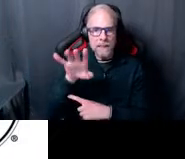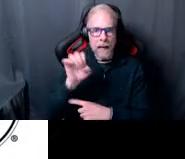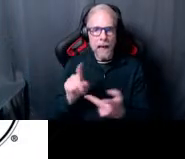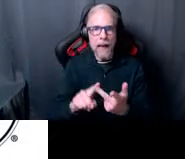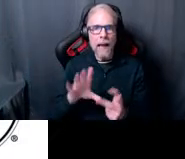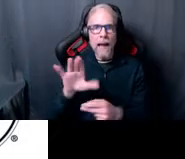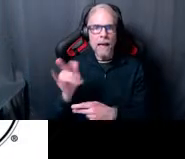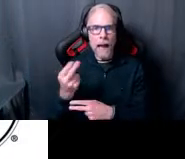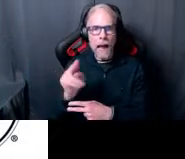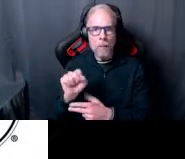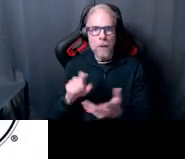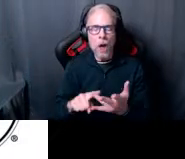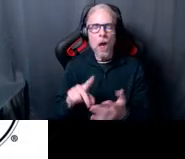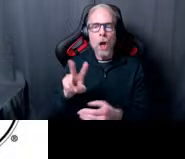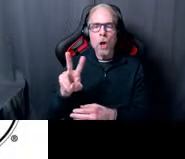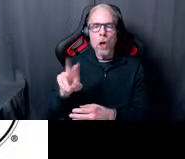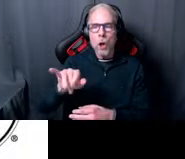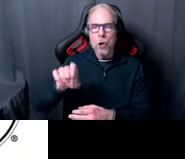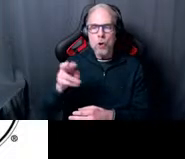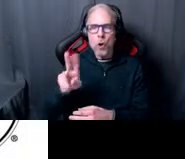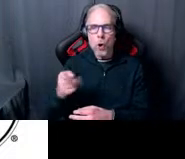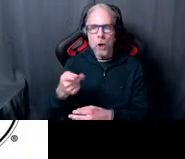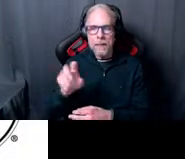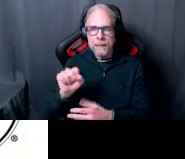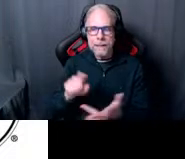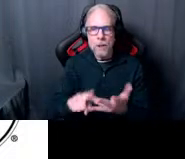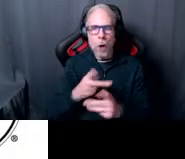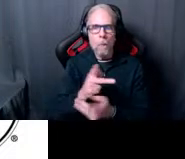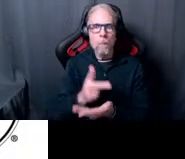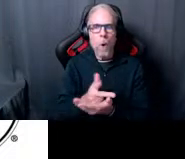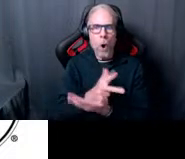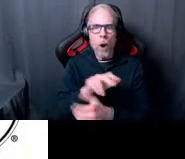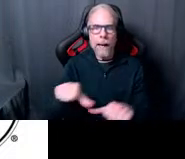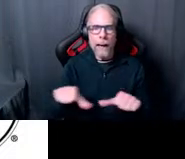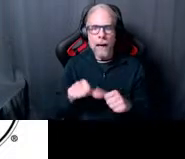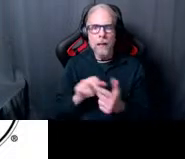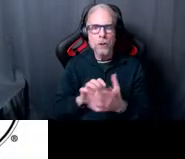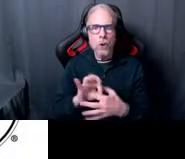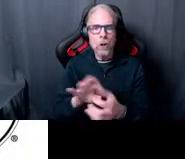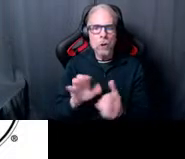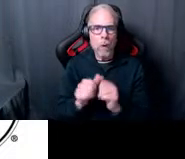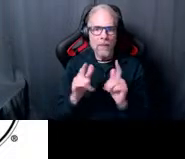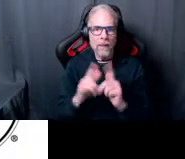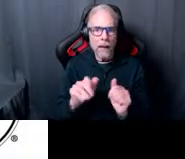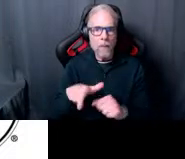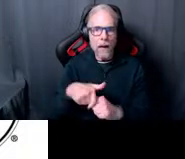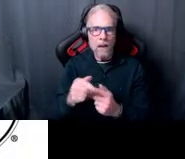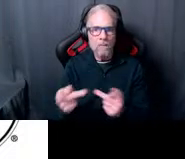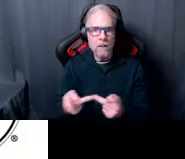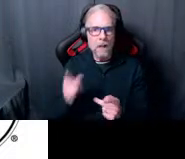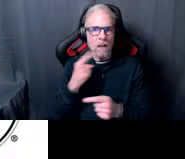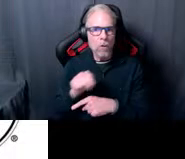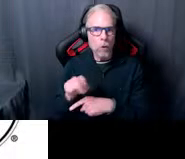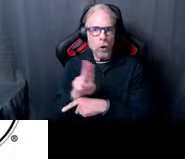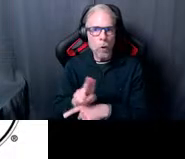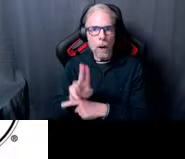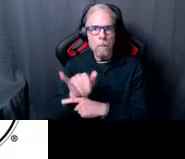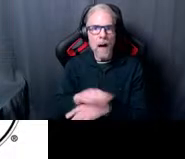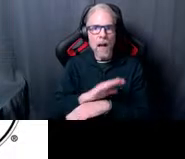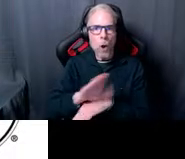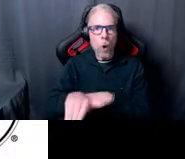cabins, yurts, parking areas associated with camping, and other facilities for use by